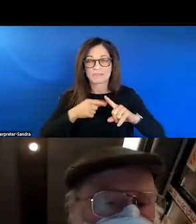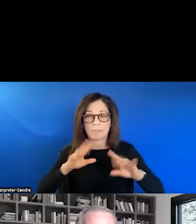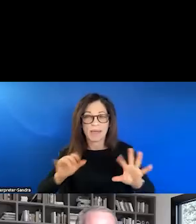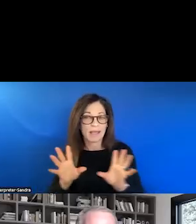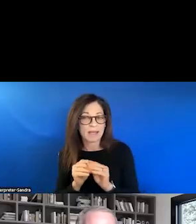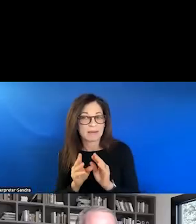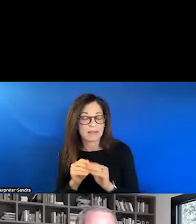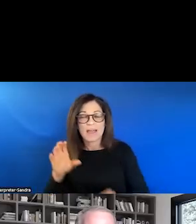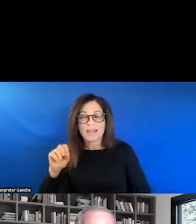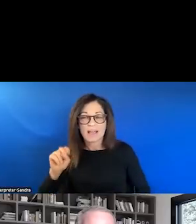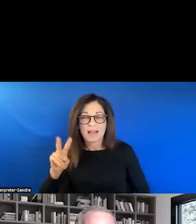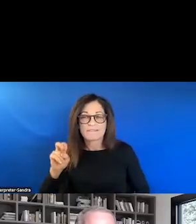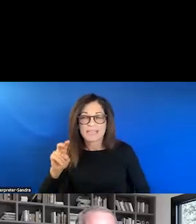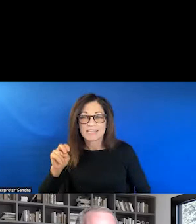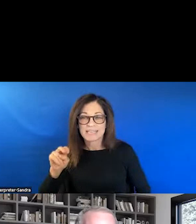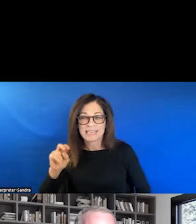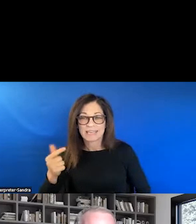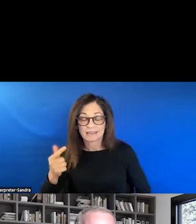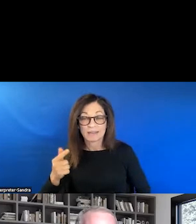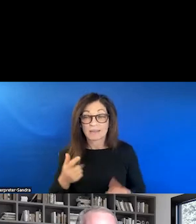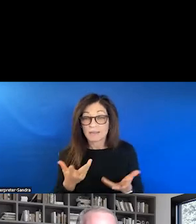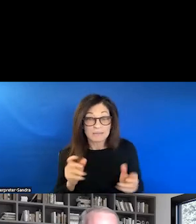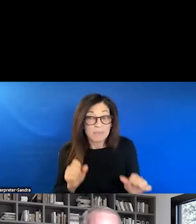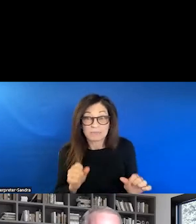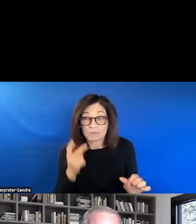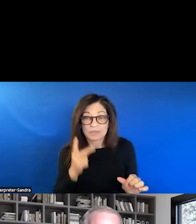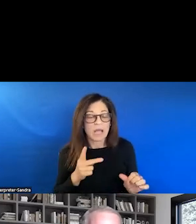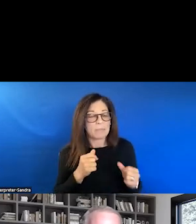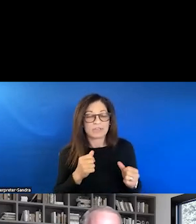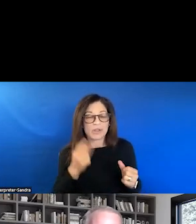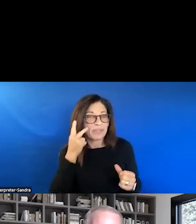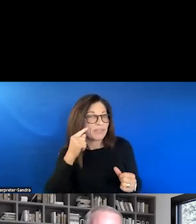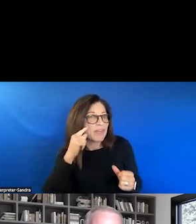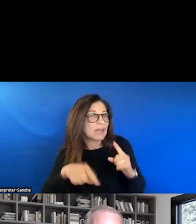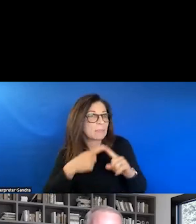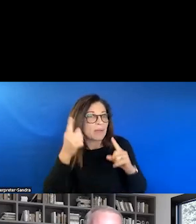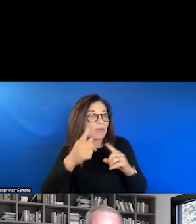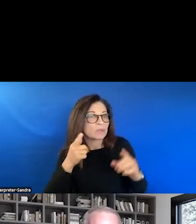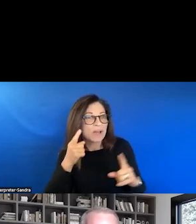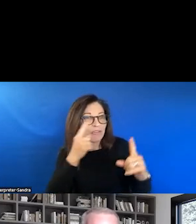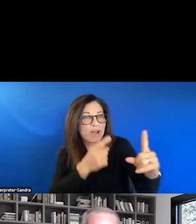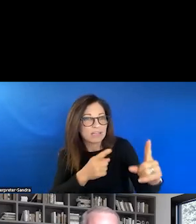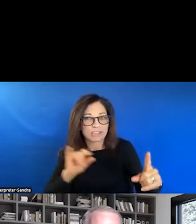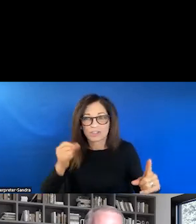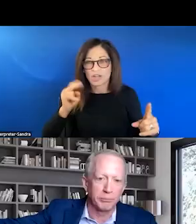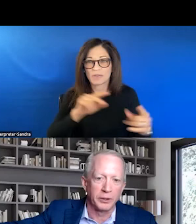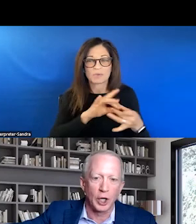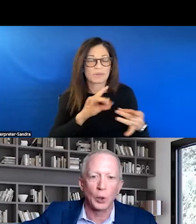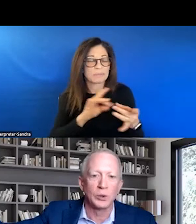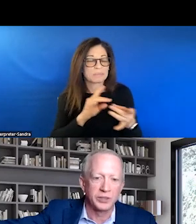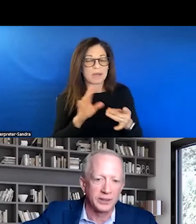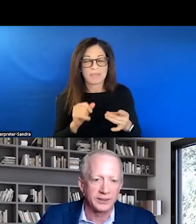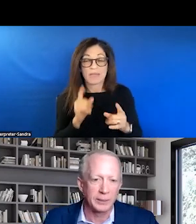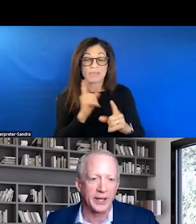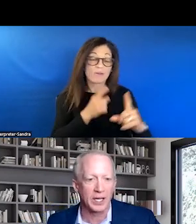possible for others who weren't engaged to see? I mean, just thinking about those horizons that you were talking about, John, of the